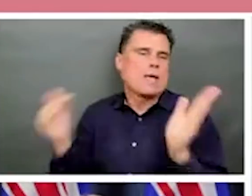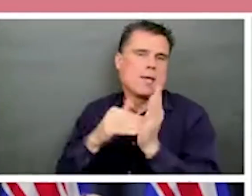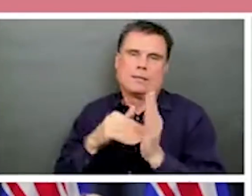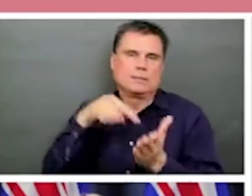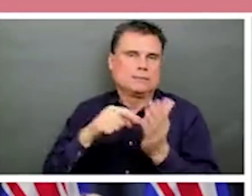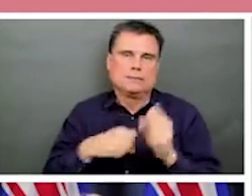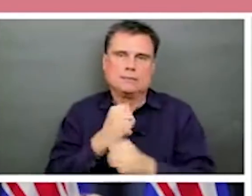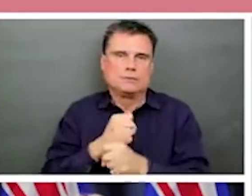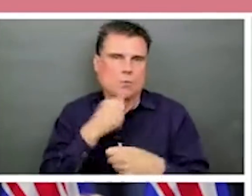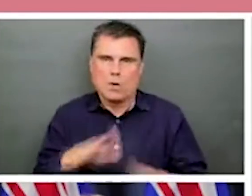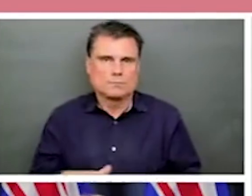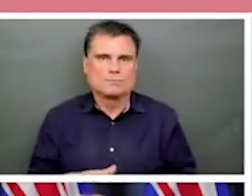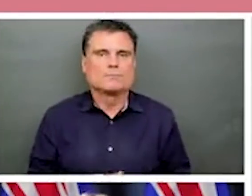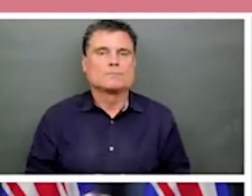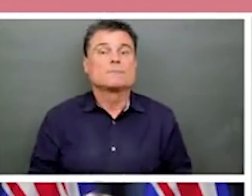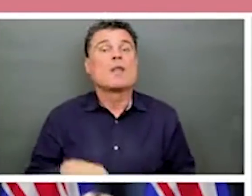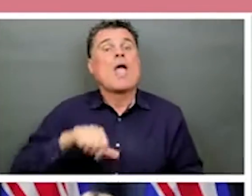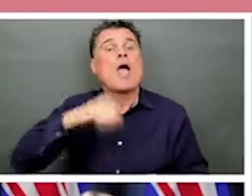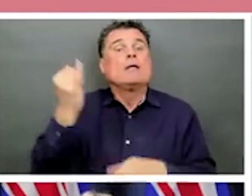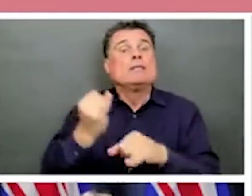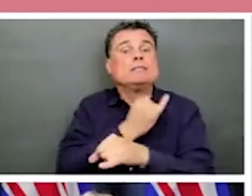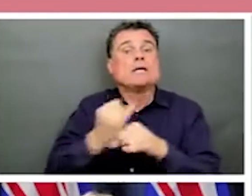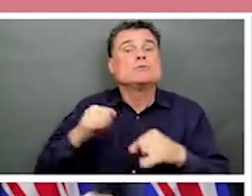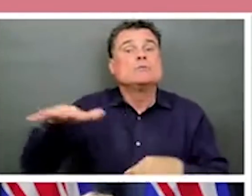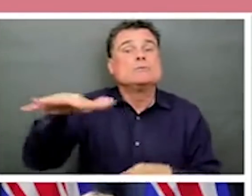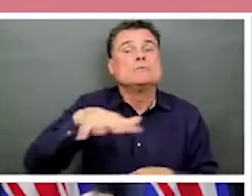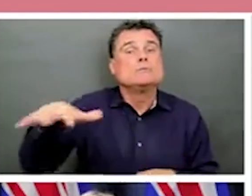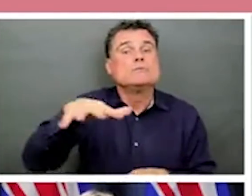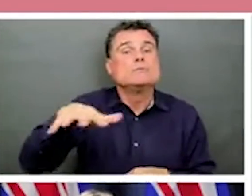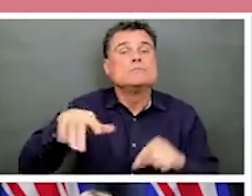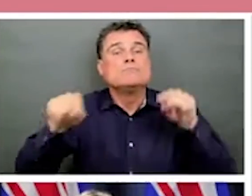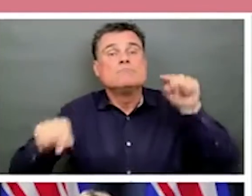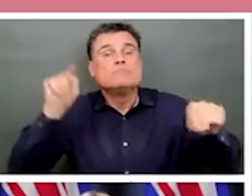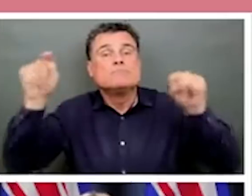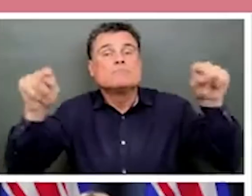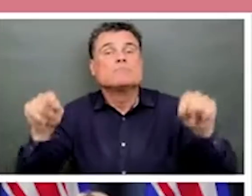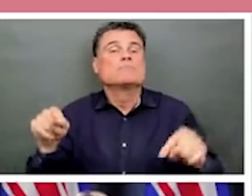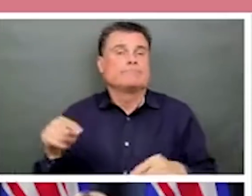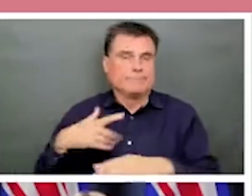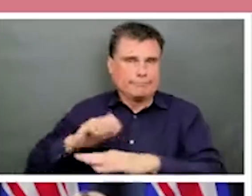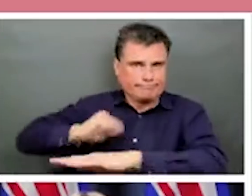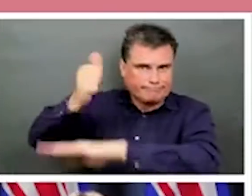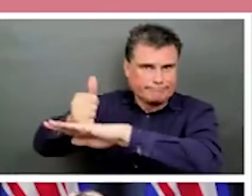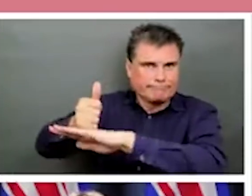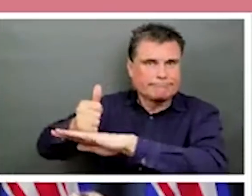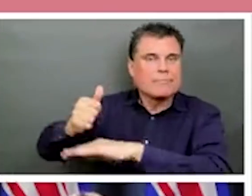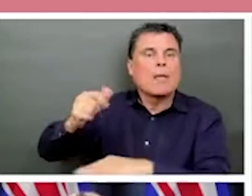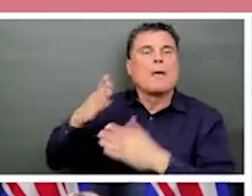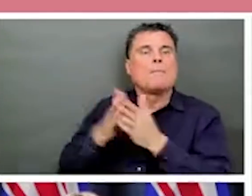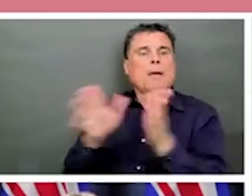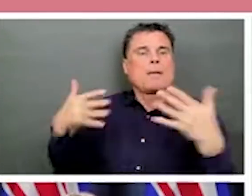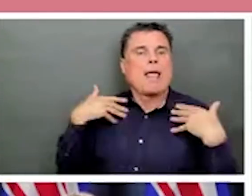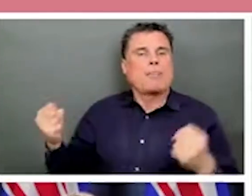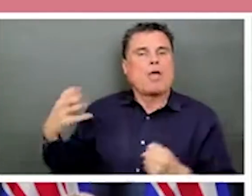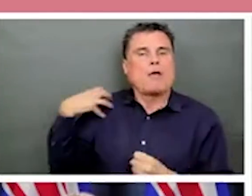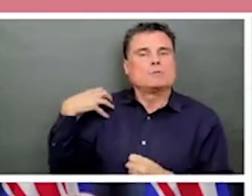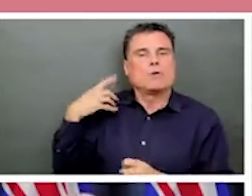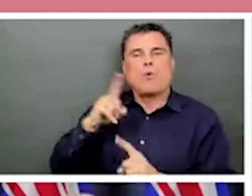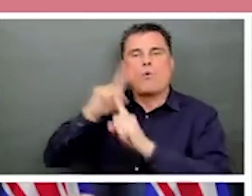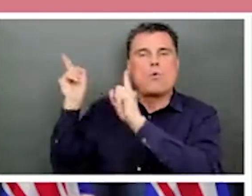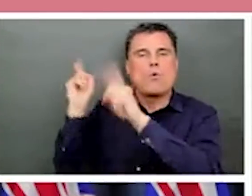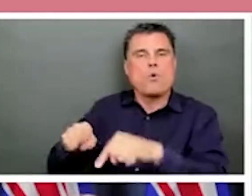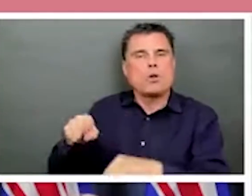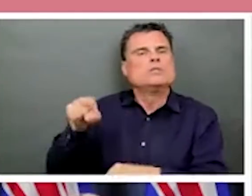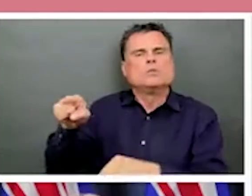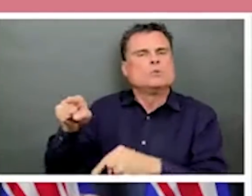the large industrial camps, and we put in place a provincial health officer order around industrial camps to enhance the measures